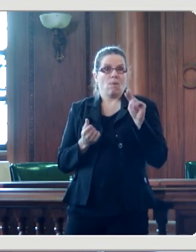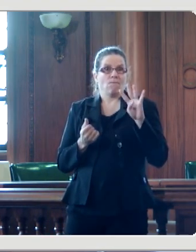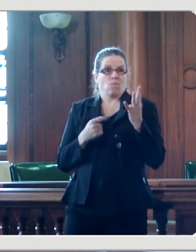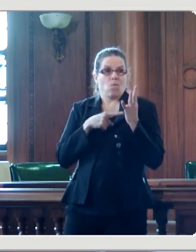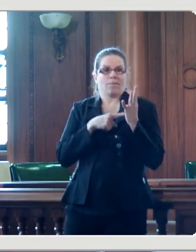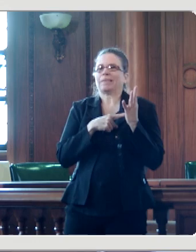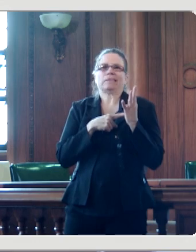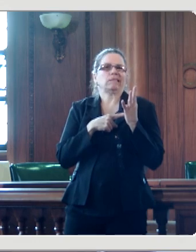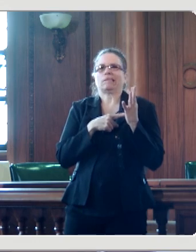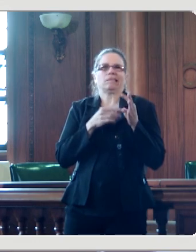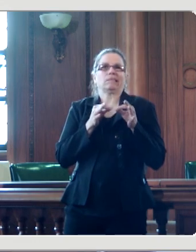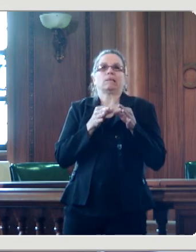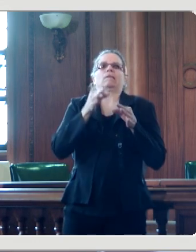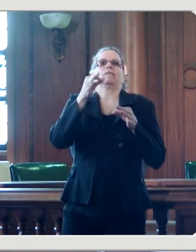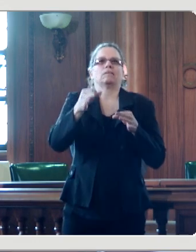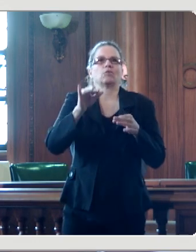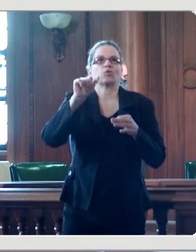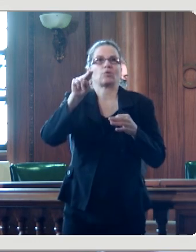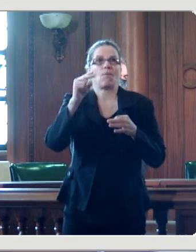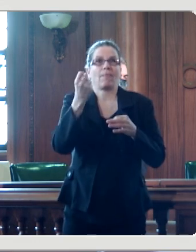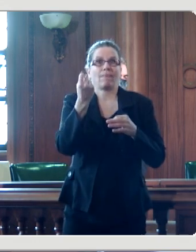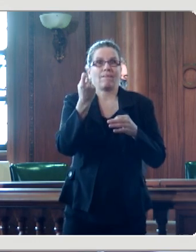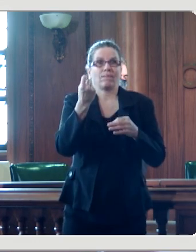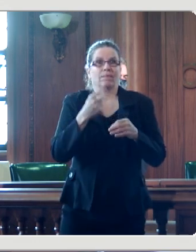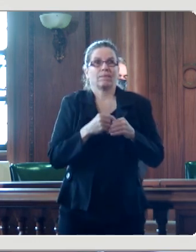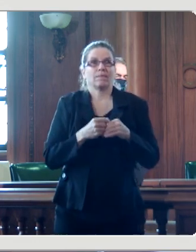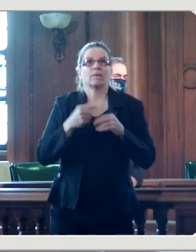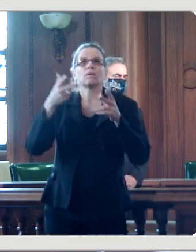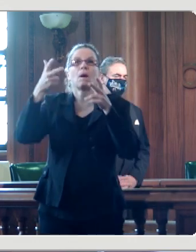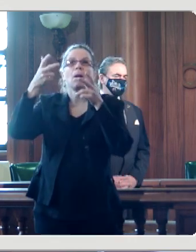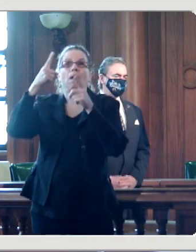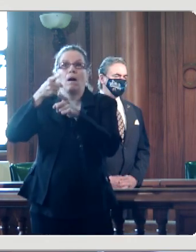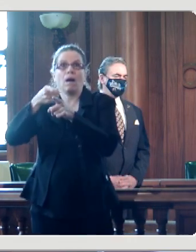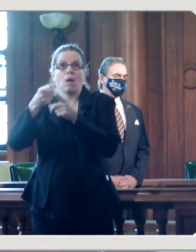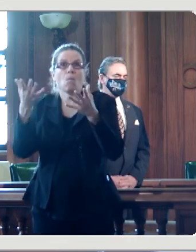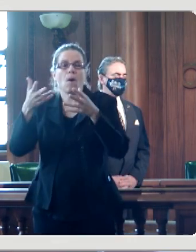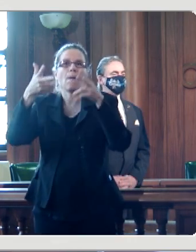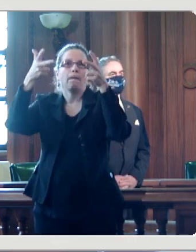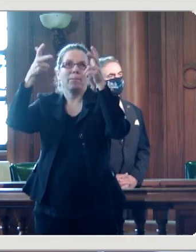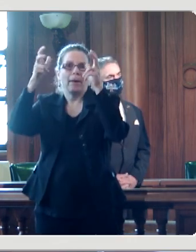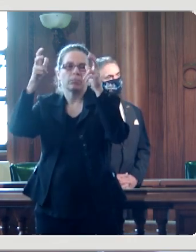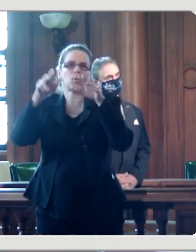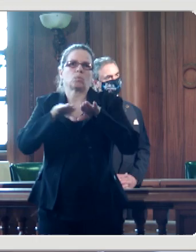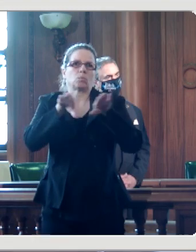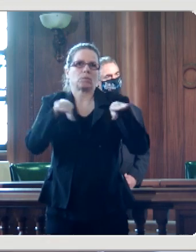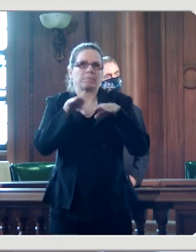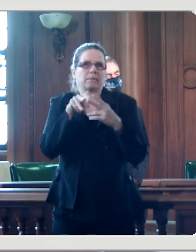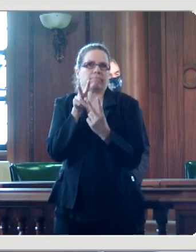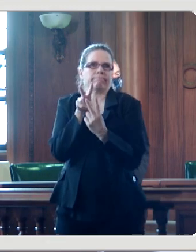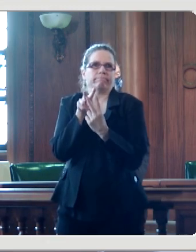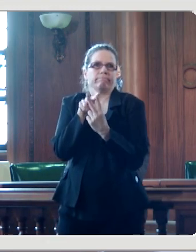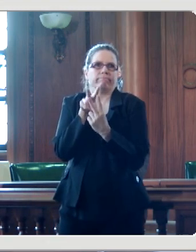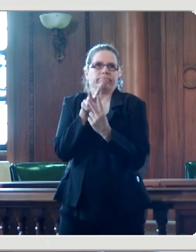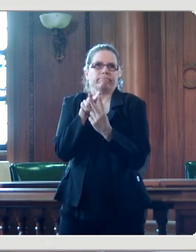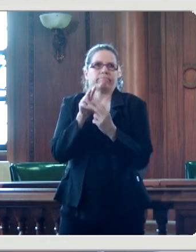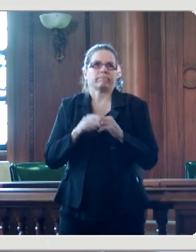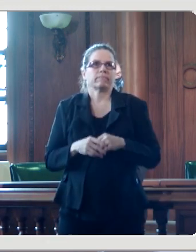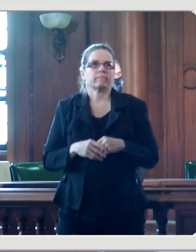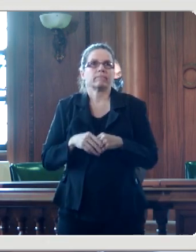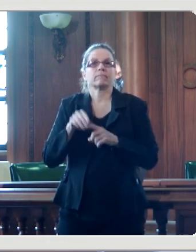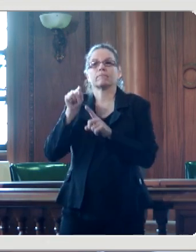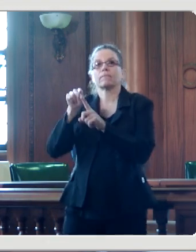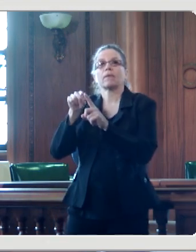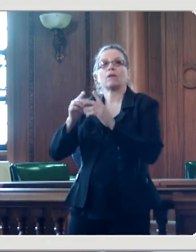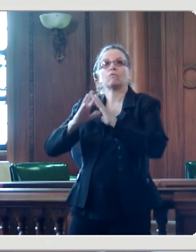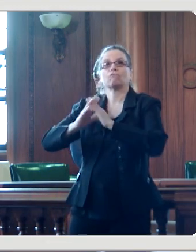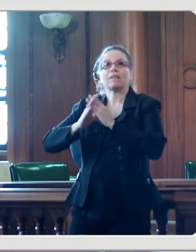been put back to the spring. But in order to participate, the students are going to have to have been tested